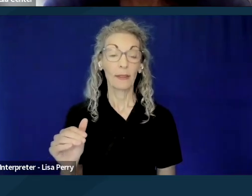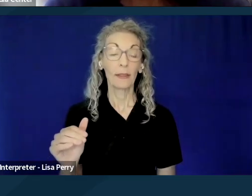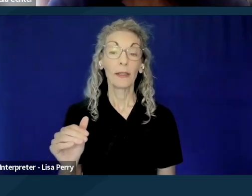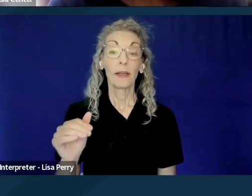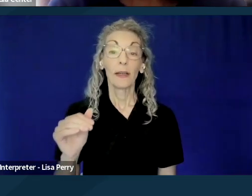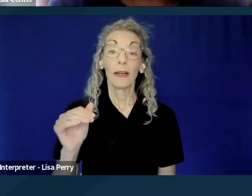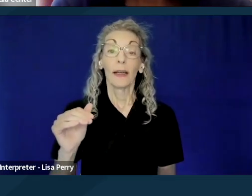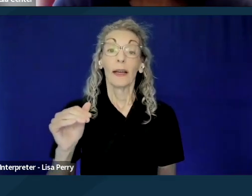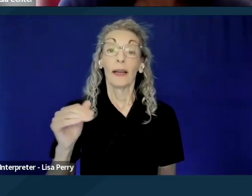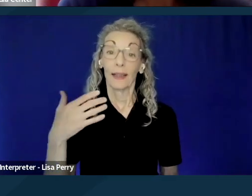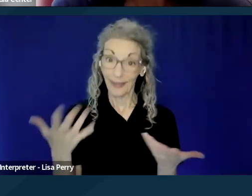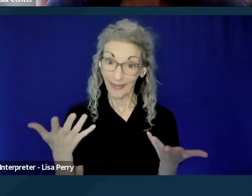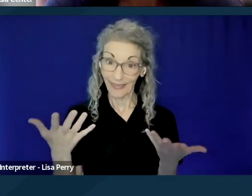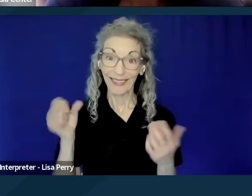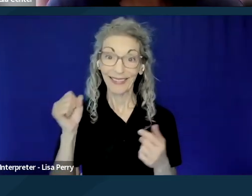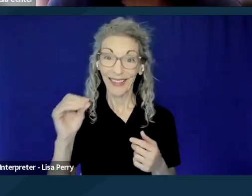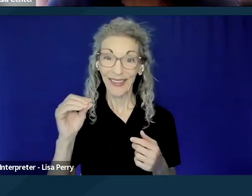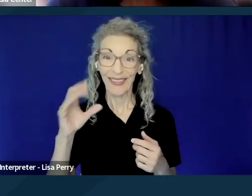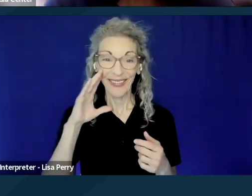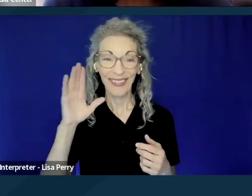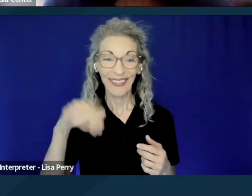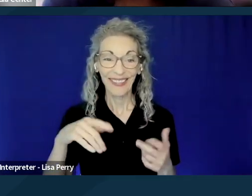So I know it can be